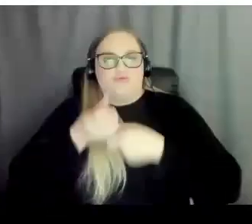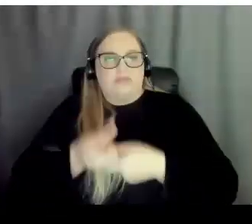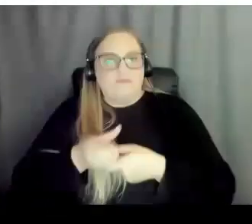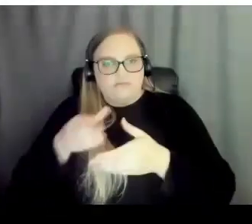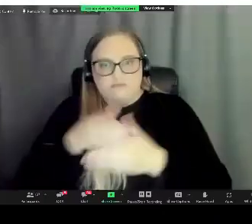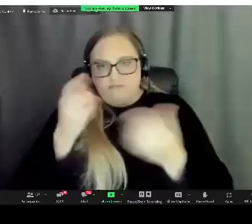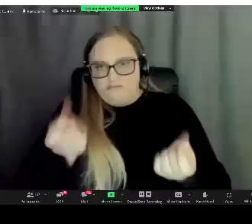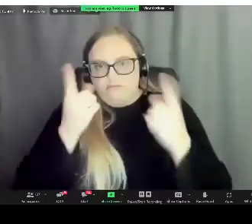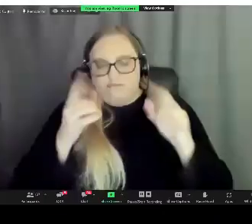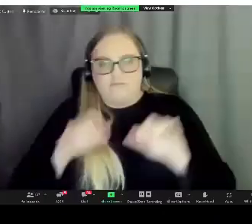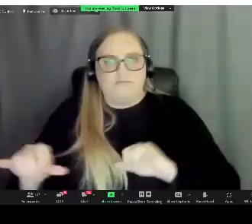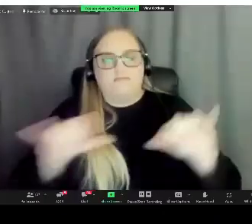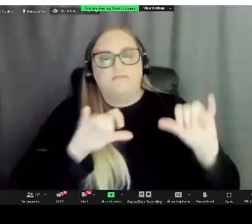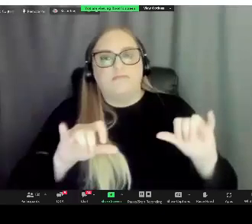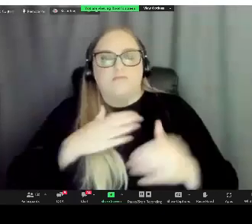consent.